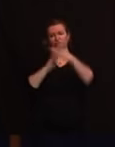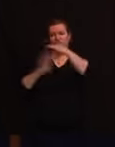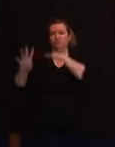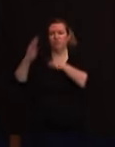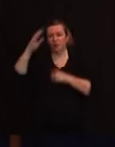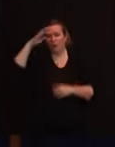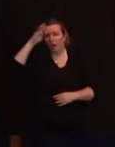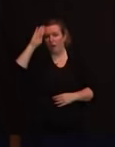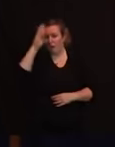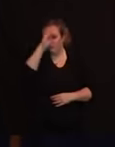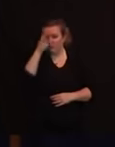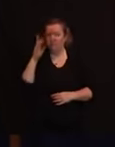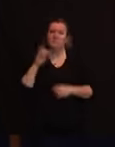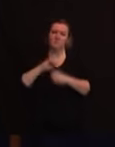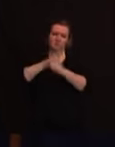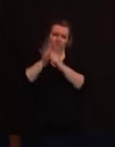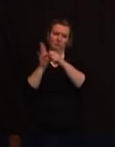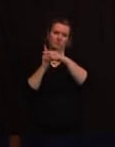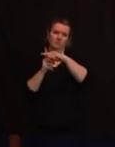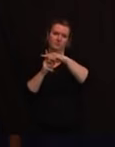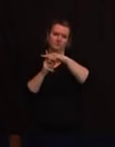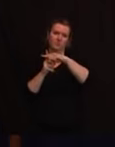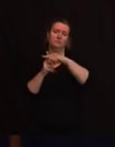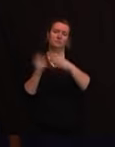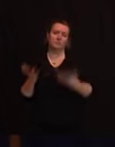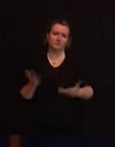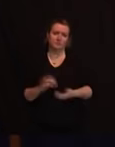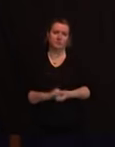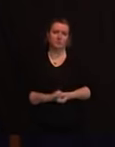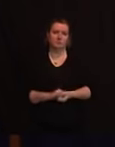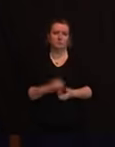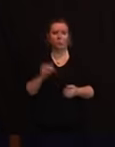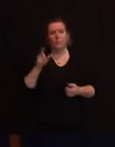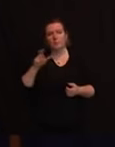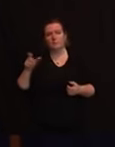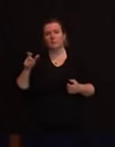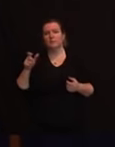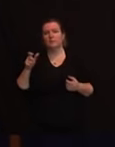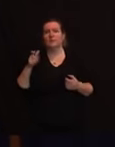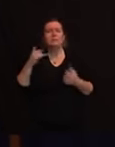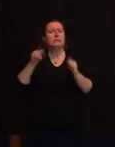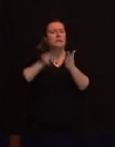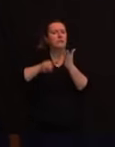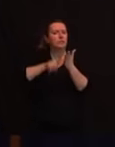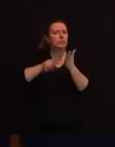testing positive for COVID-19 or persons under investigation.